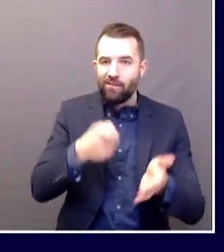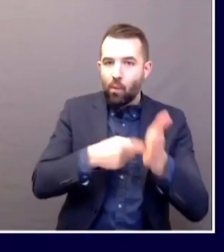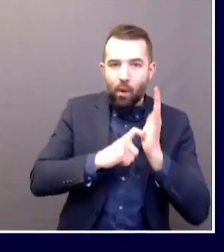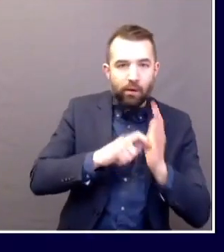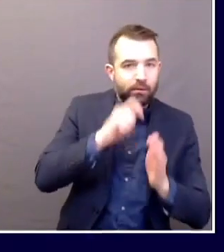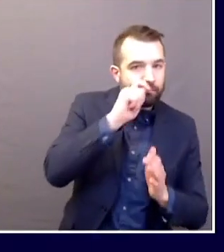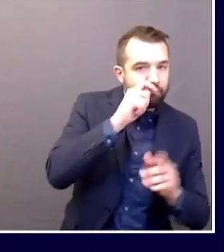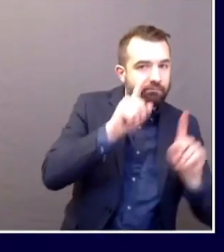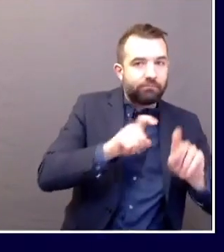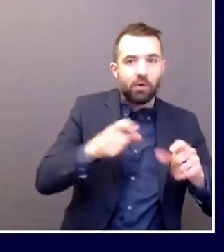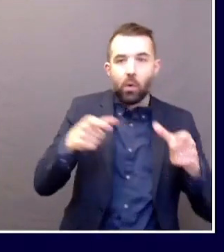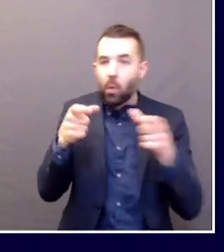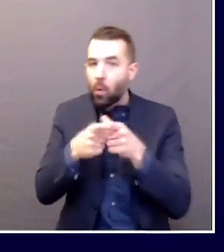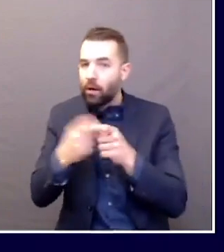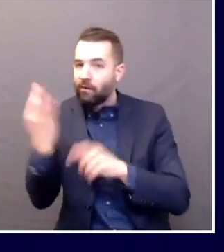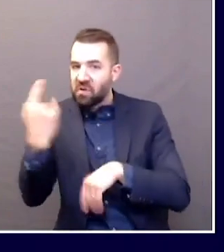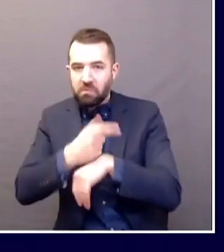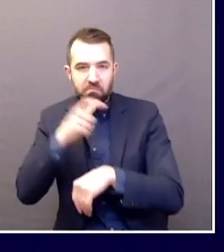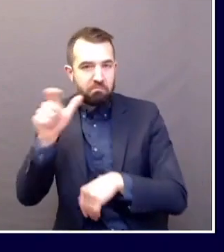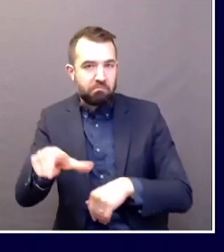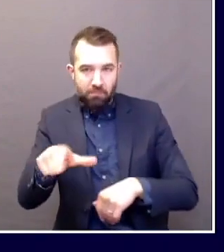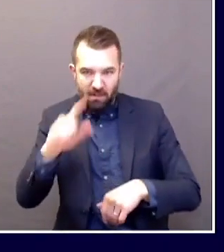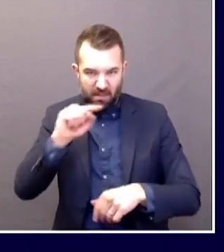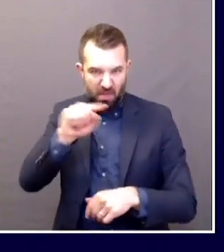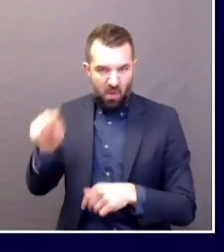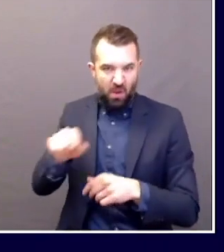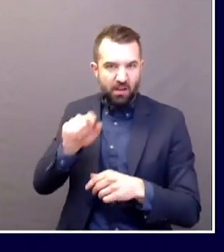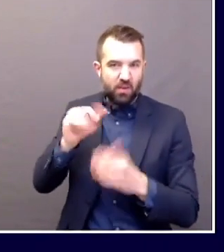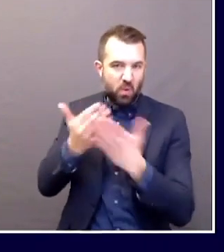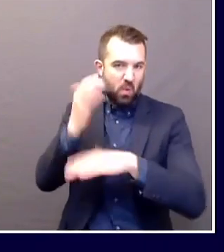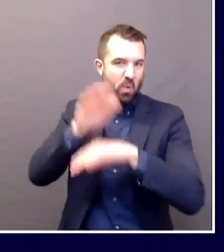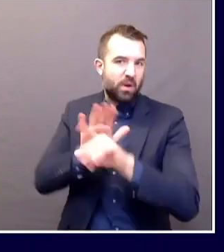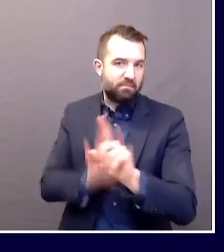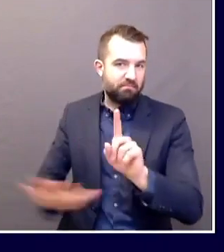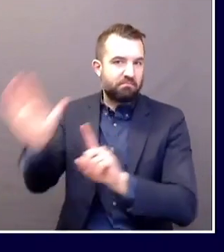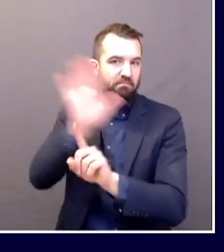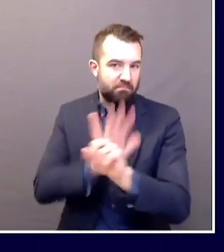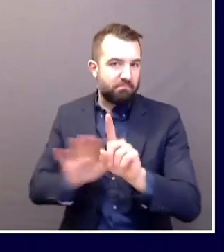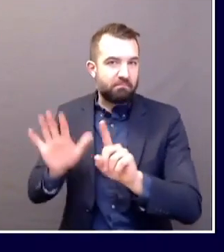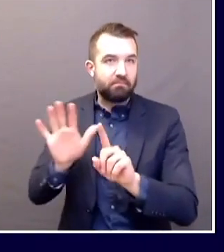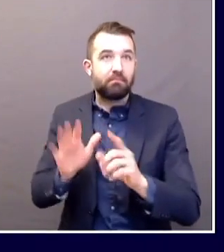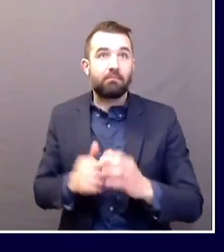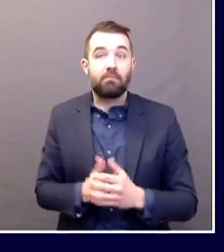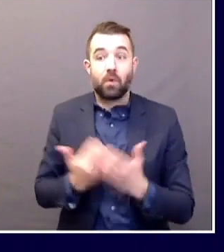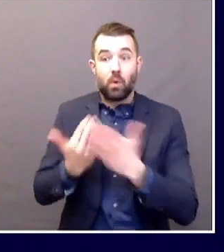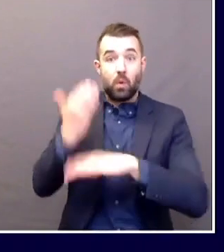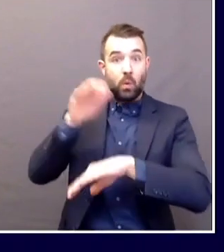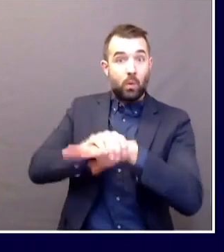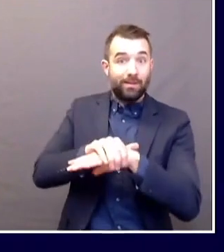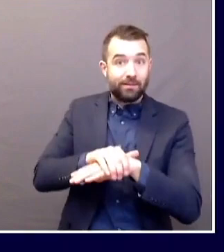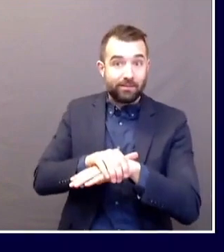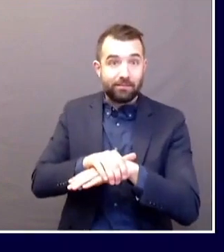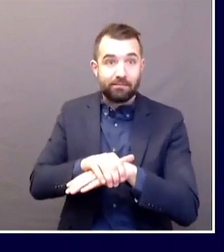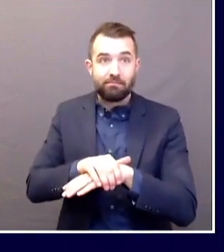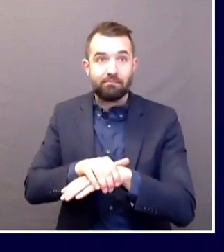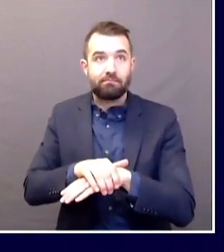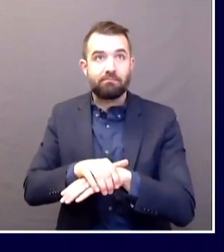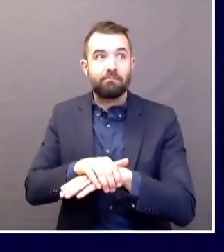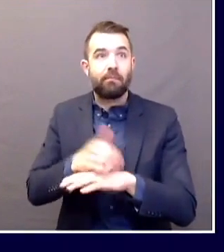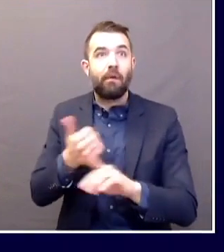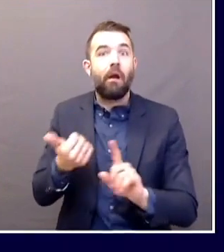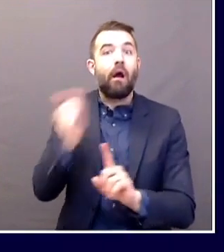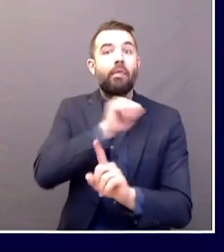New England will not have to quarantine or have a negative test if they've been fully vaccinated or if they've recently